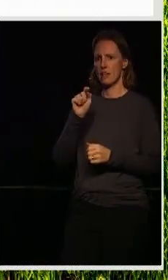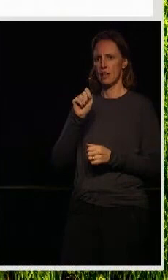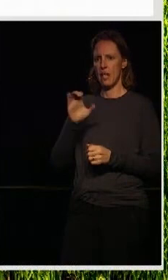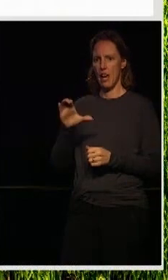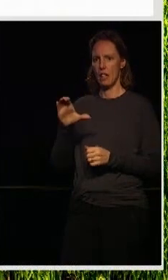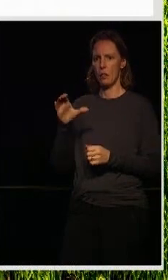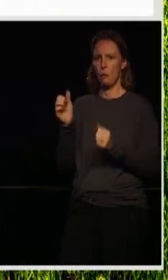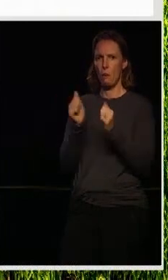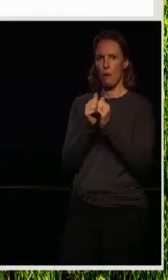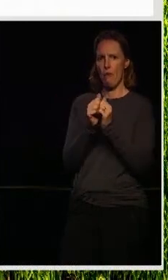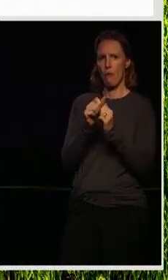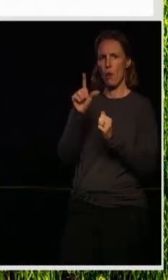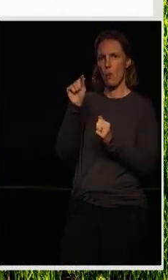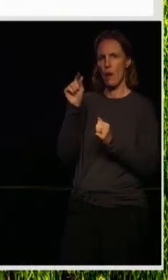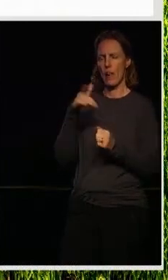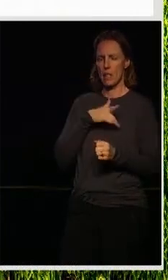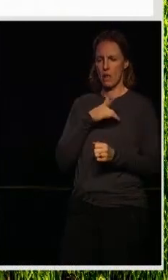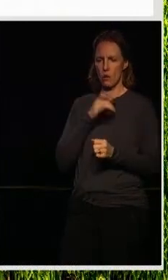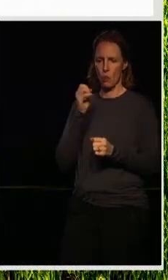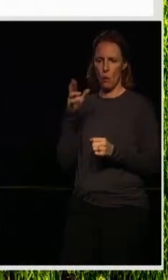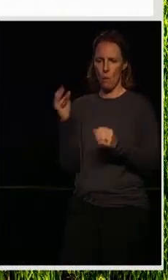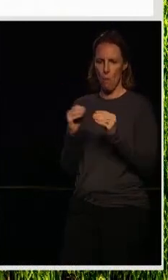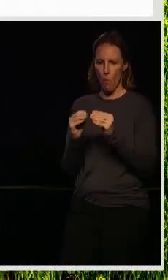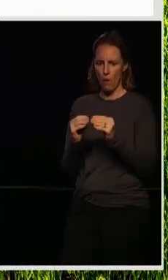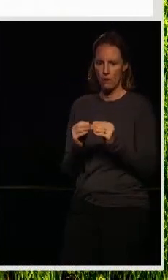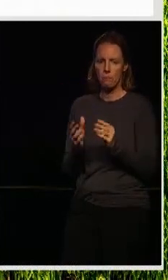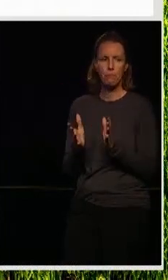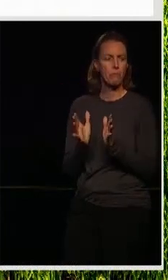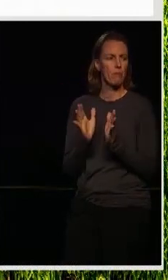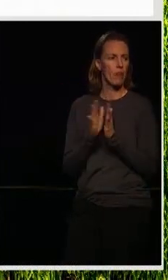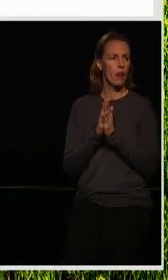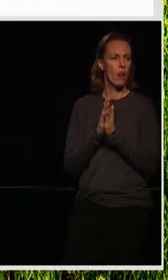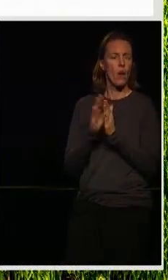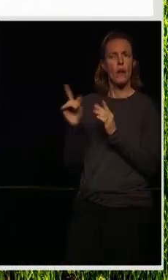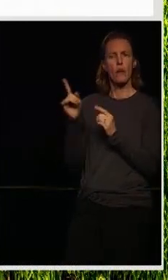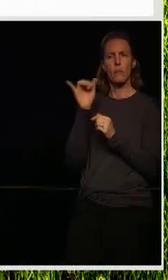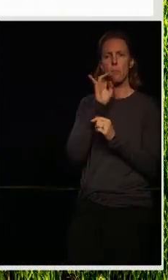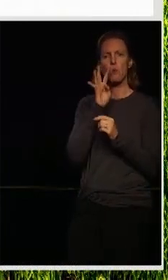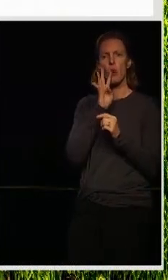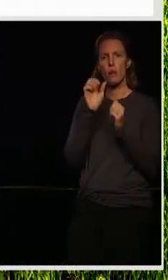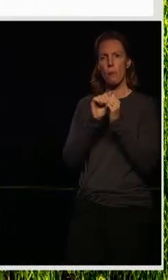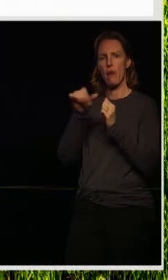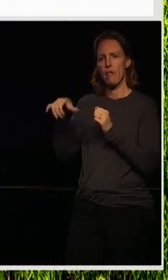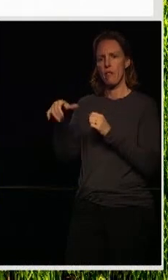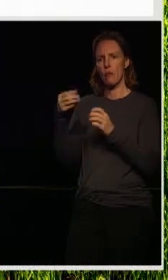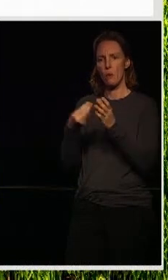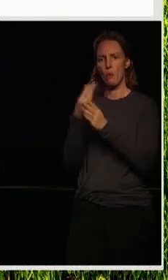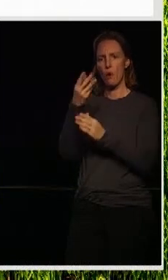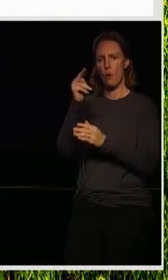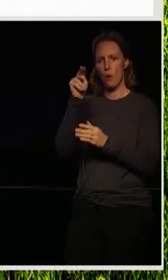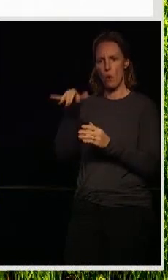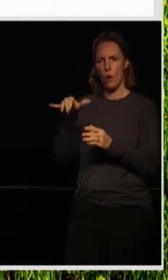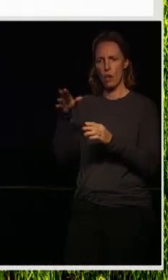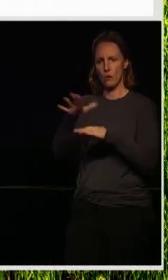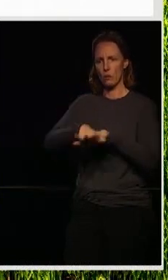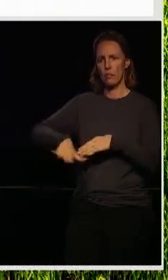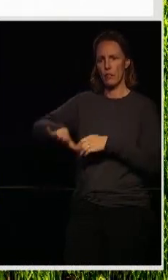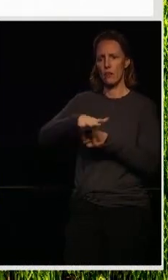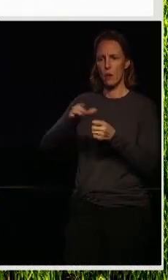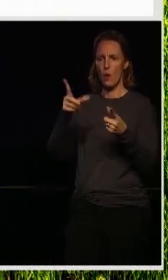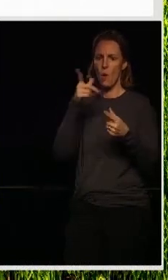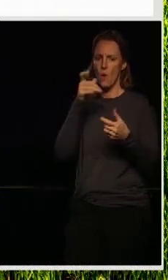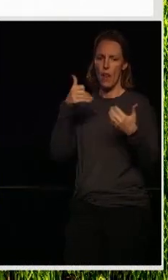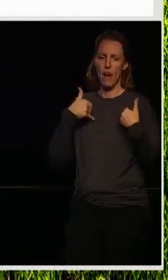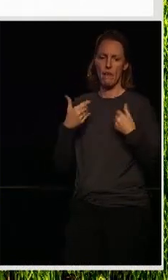sensors or more. As also highlighted by the grain storage operators that we've been talking with in the Grow New York region. We had invested